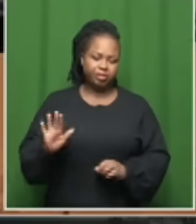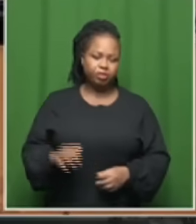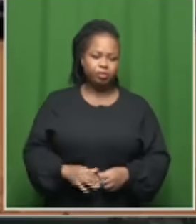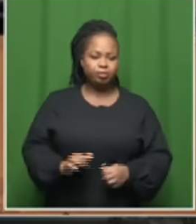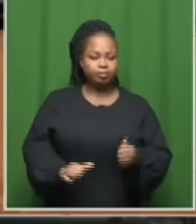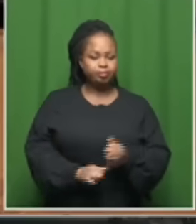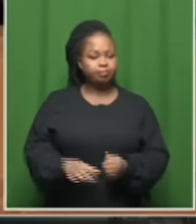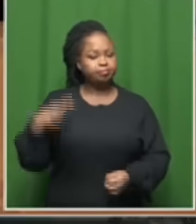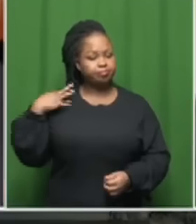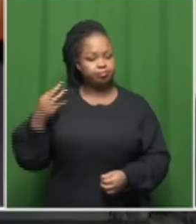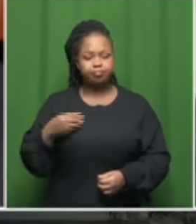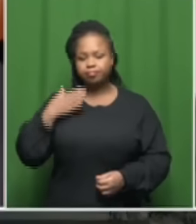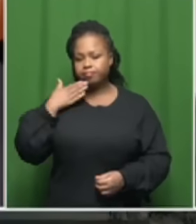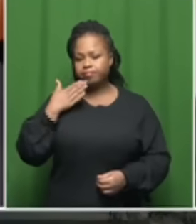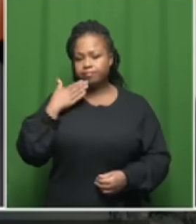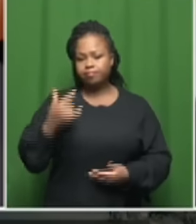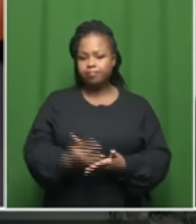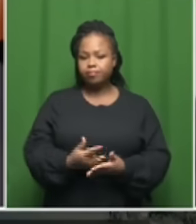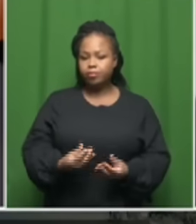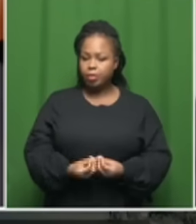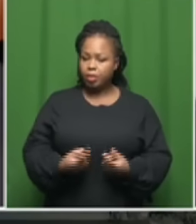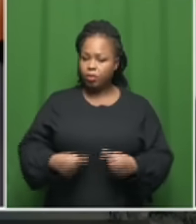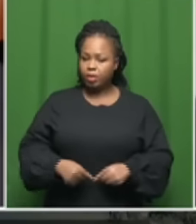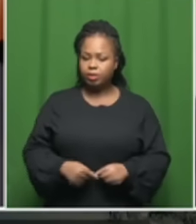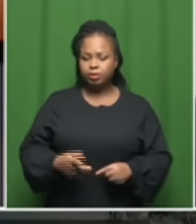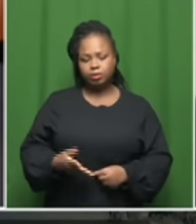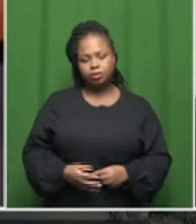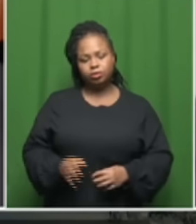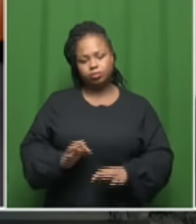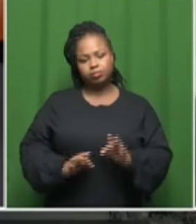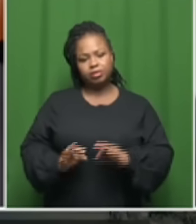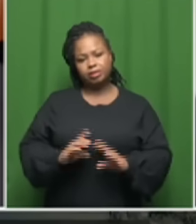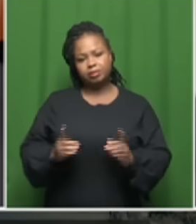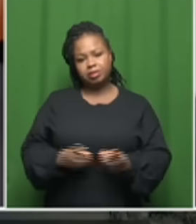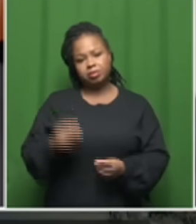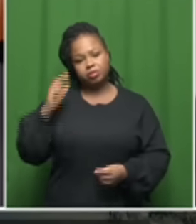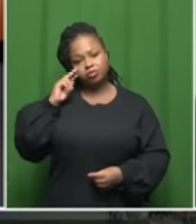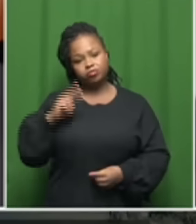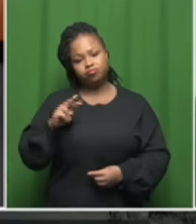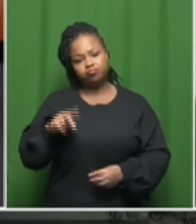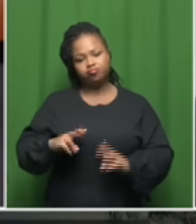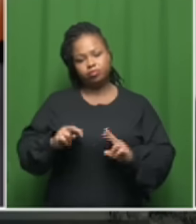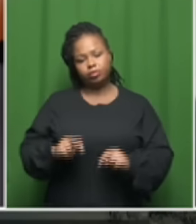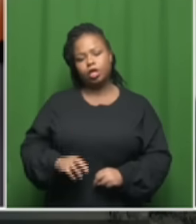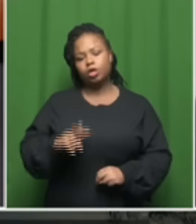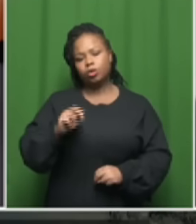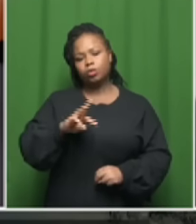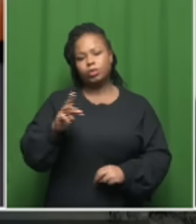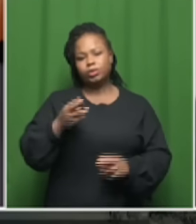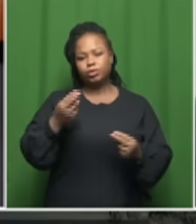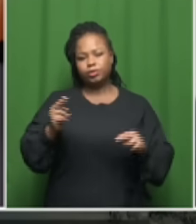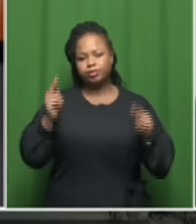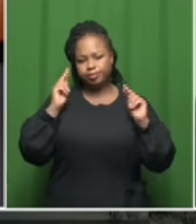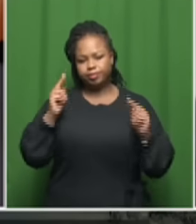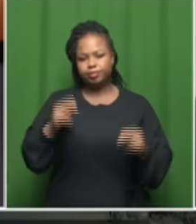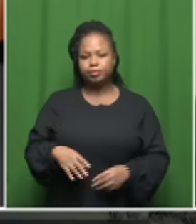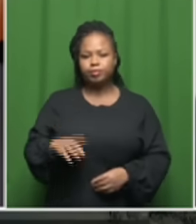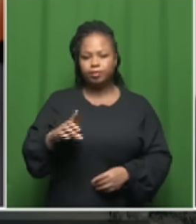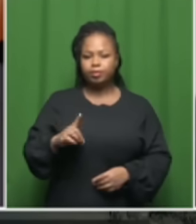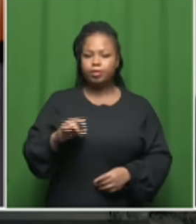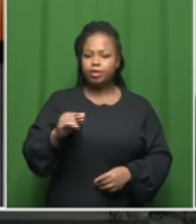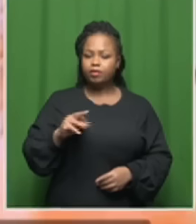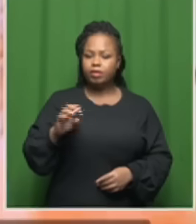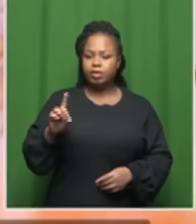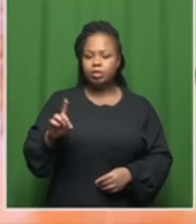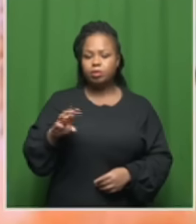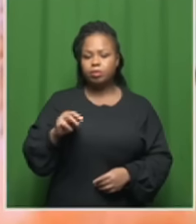thank you for coming in and talking to us and giving us the department's view on the study from Northwest University. So David Mahlobo is, of